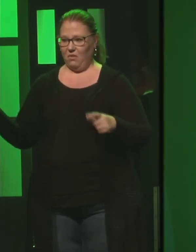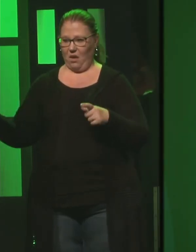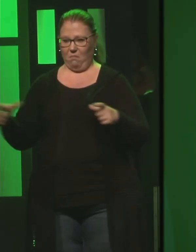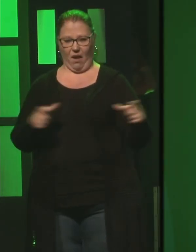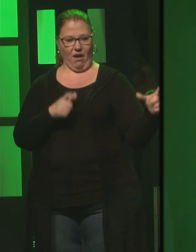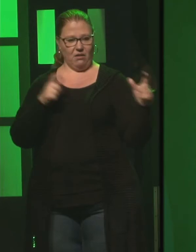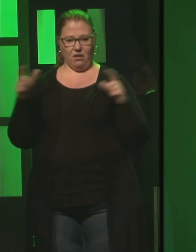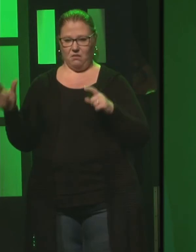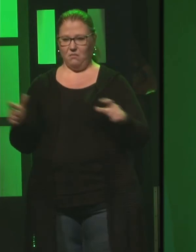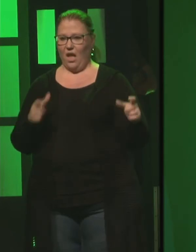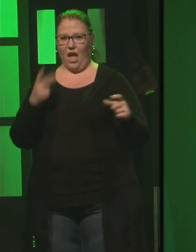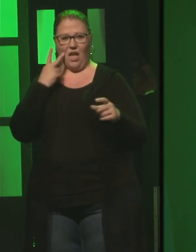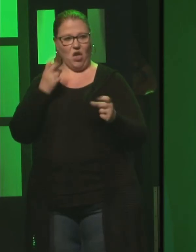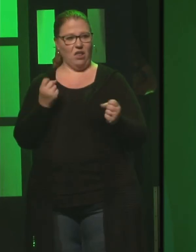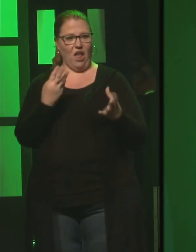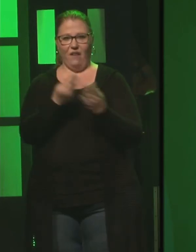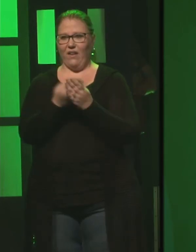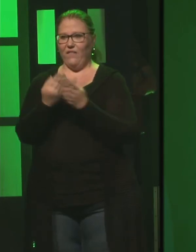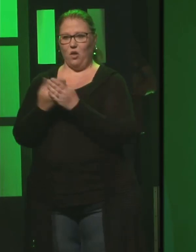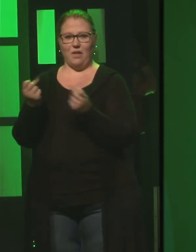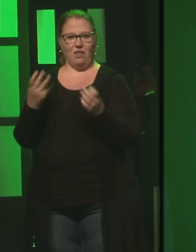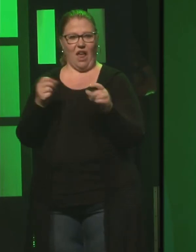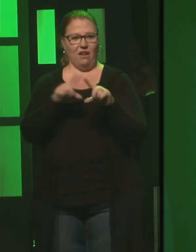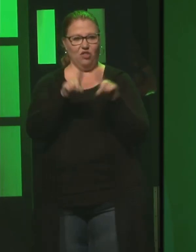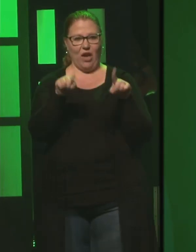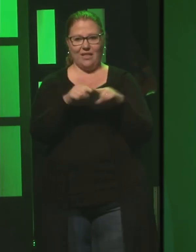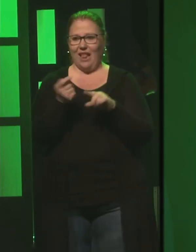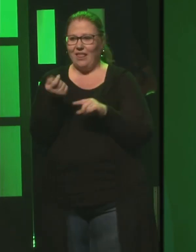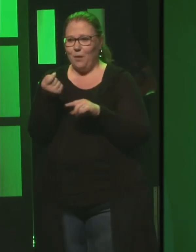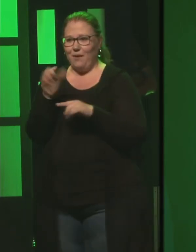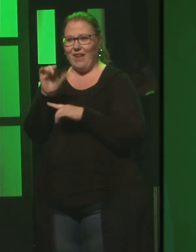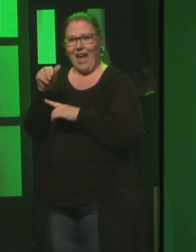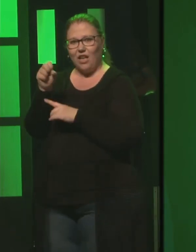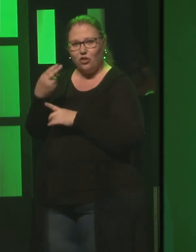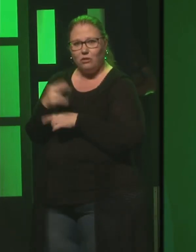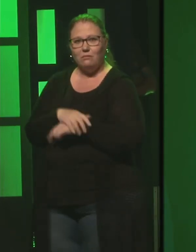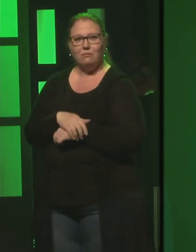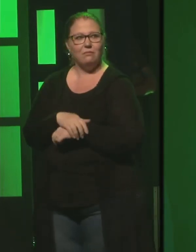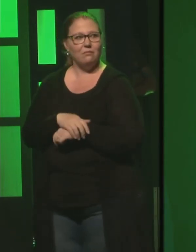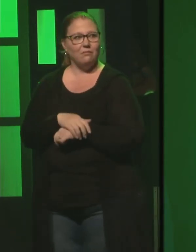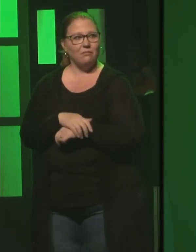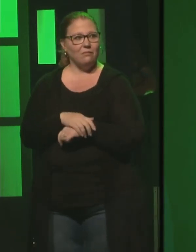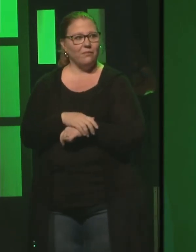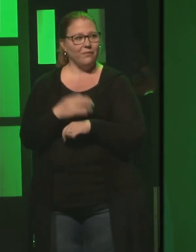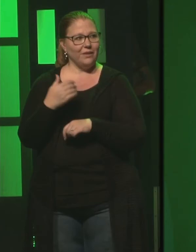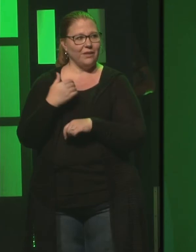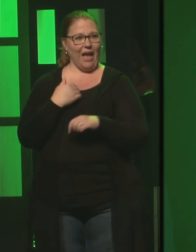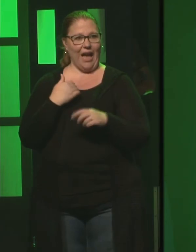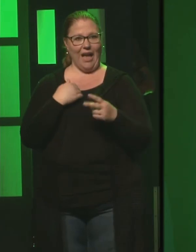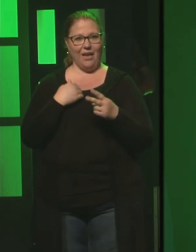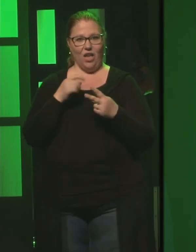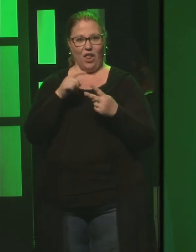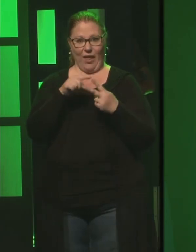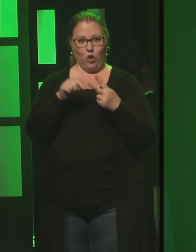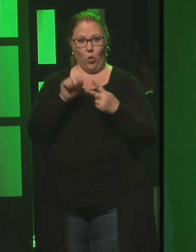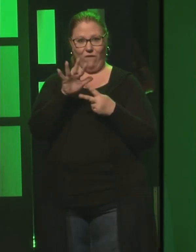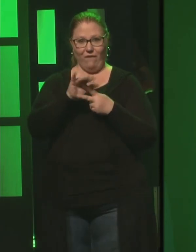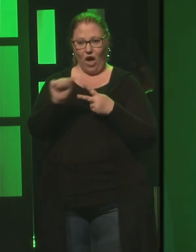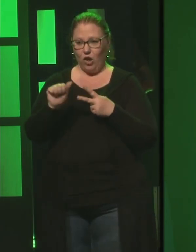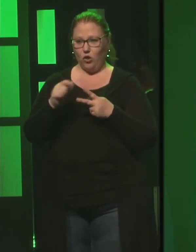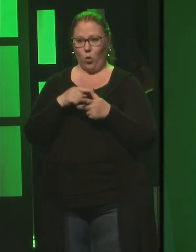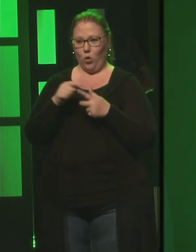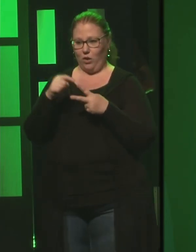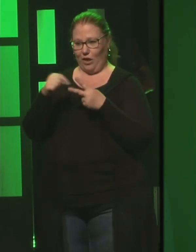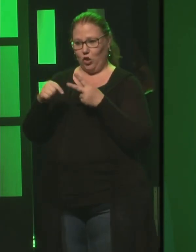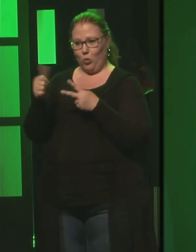saw many envelopes, lots of checks, and a little bit of cash. I had either 2 5s or 2 10s in my pocket, so I